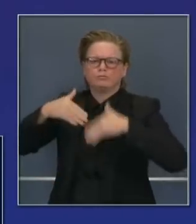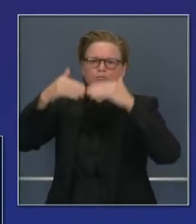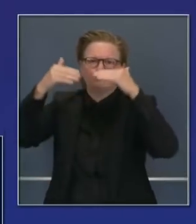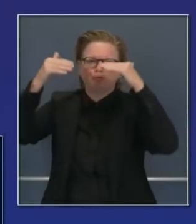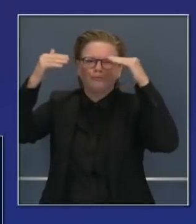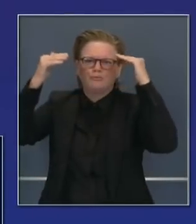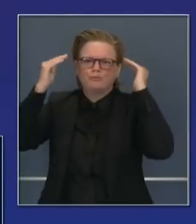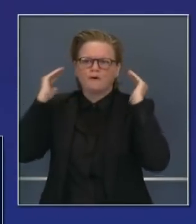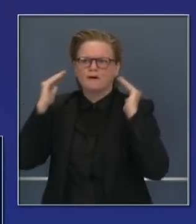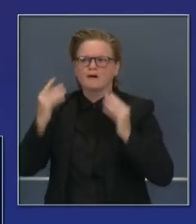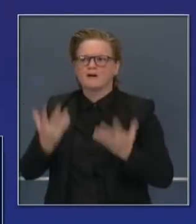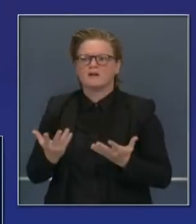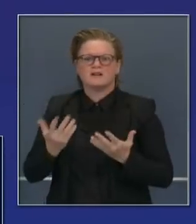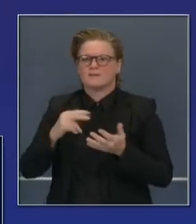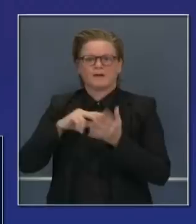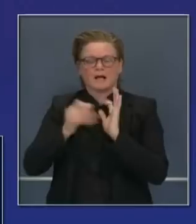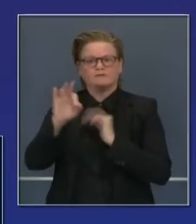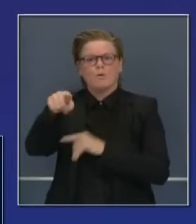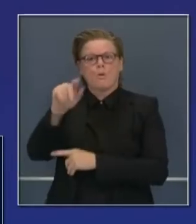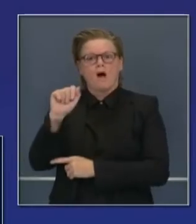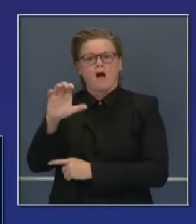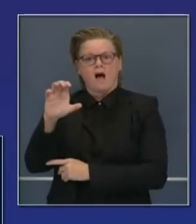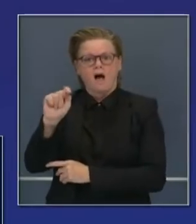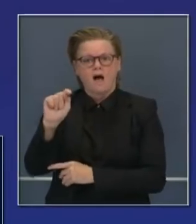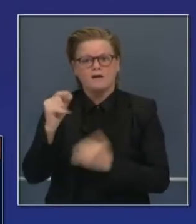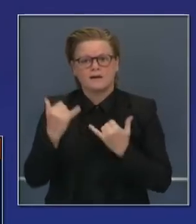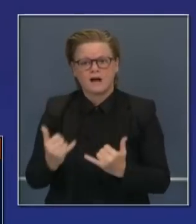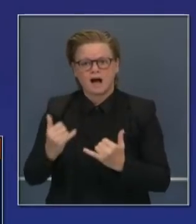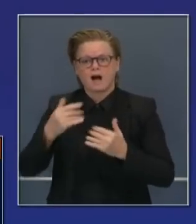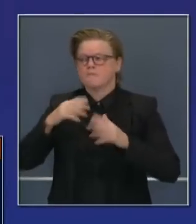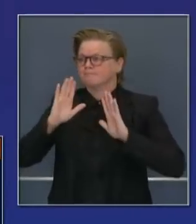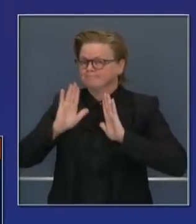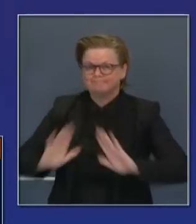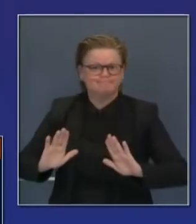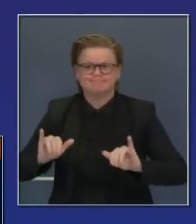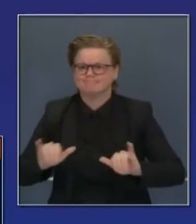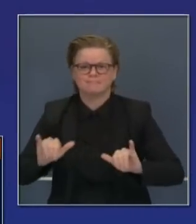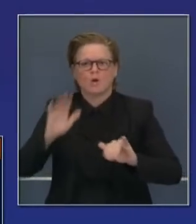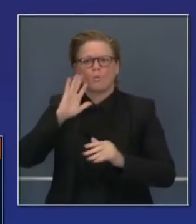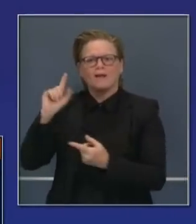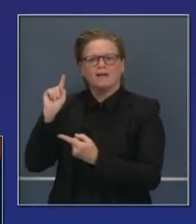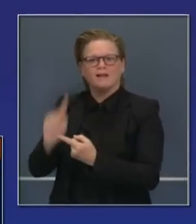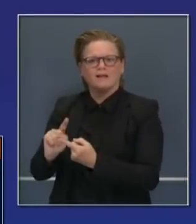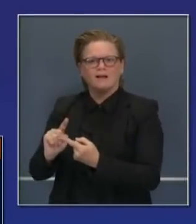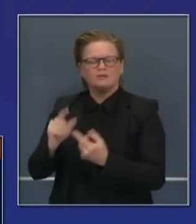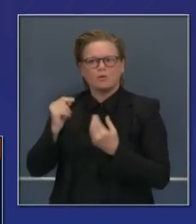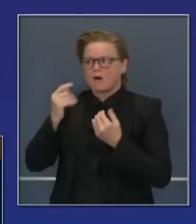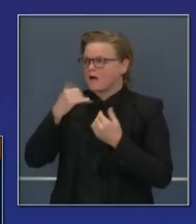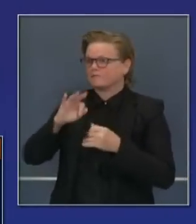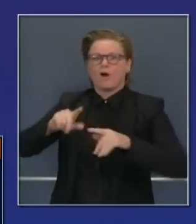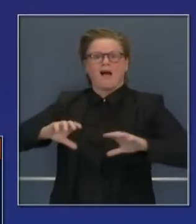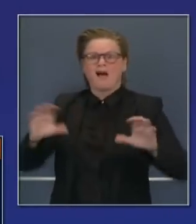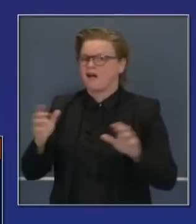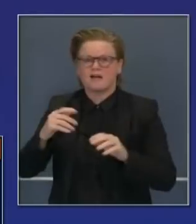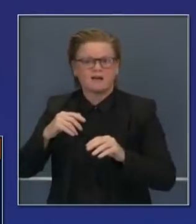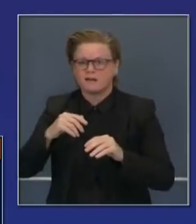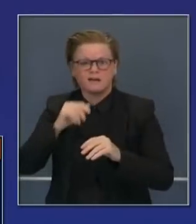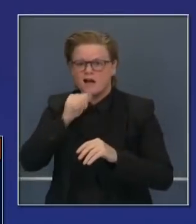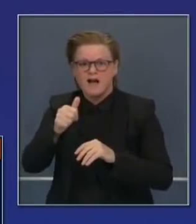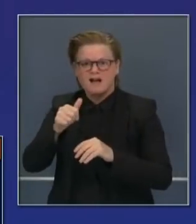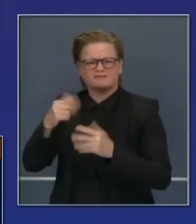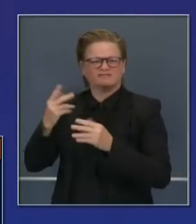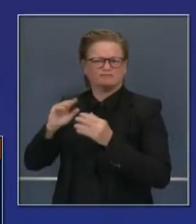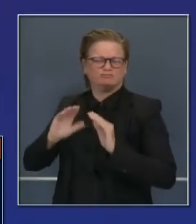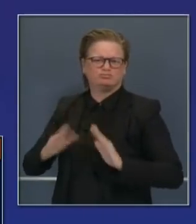rate climb, more lives lost. And that's why today we are, pursuant to the blueprint we put out